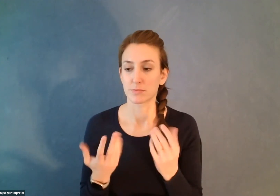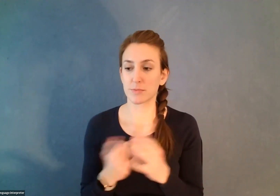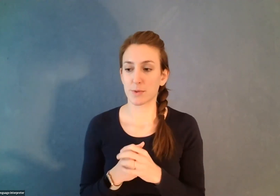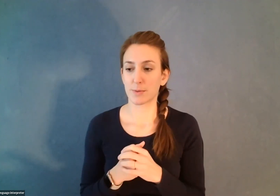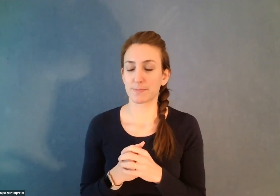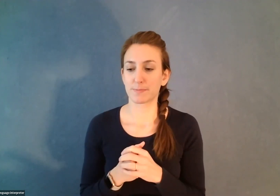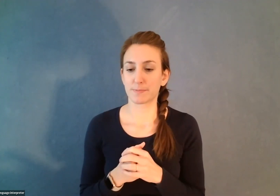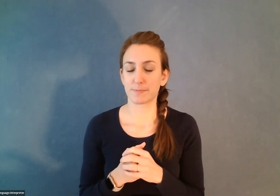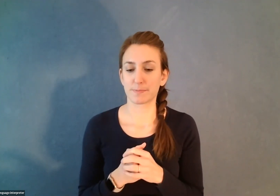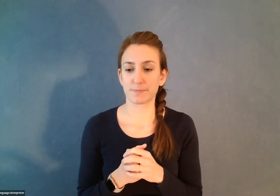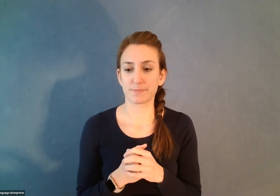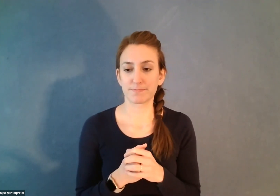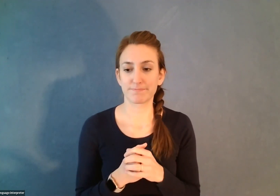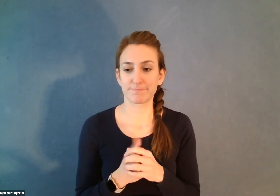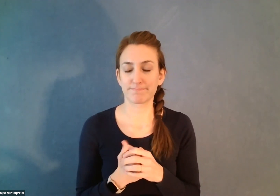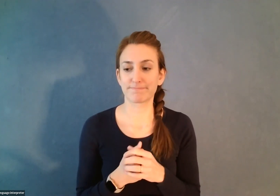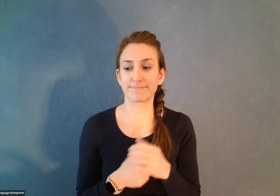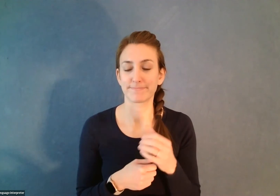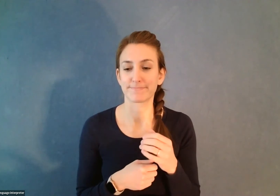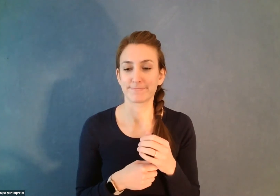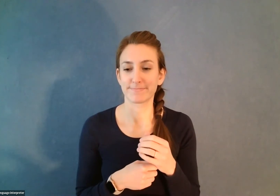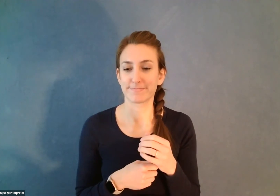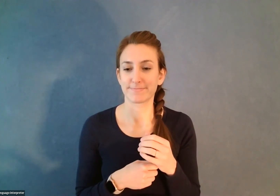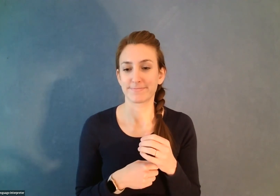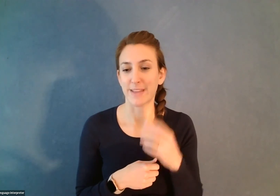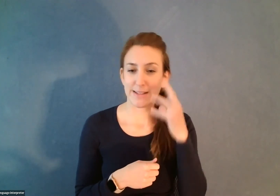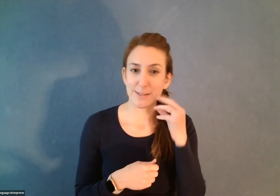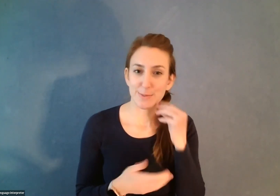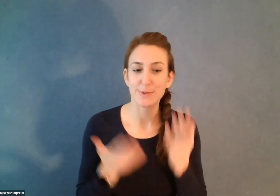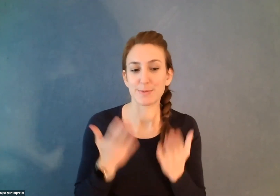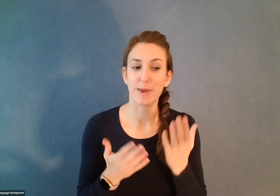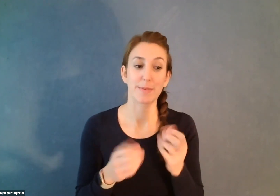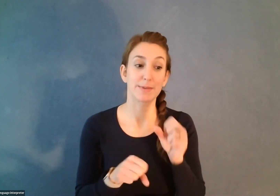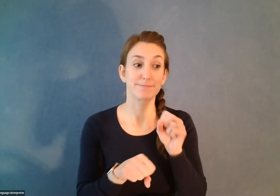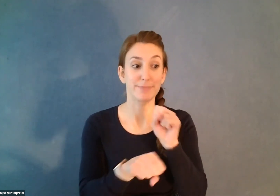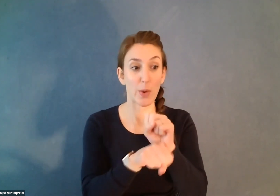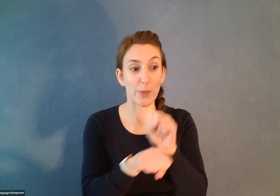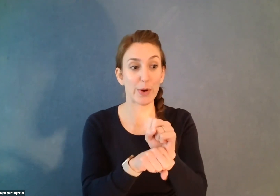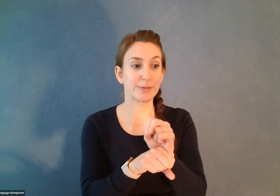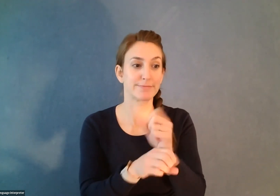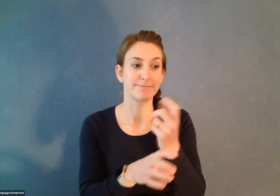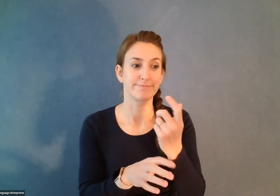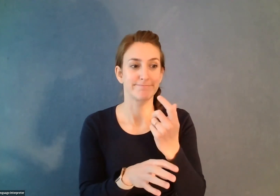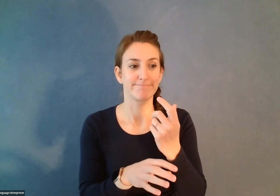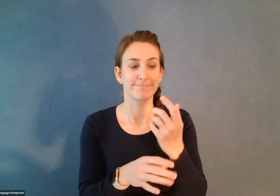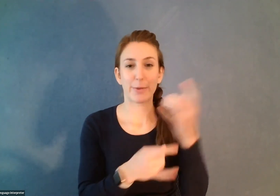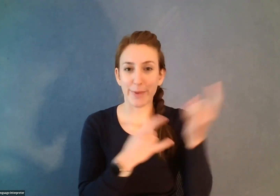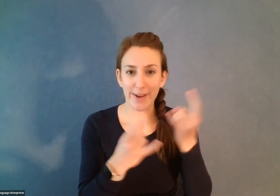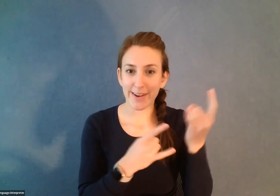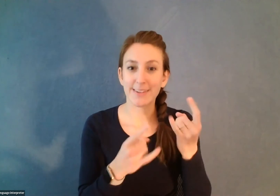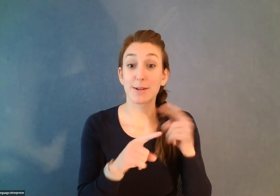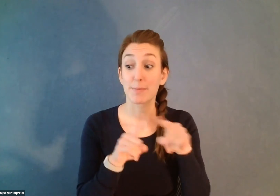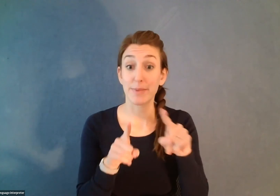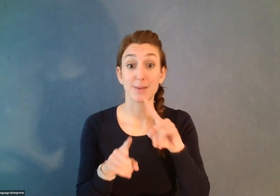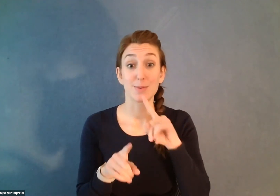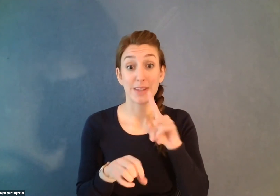schools, and, you know, was able to get connected with lawyers and get an actual job getting experience in the legal field, which